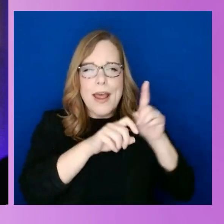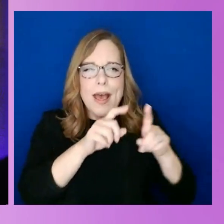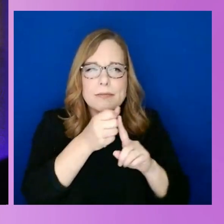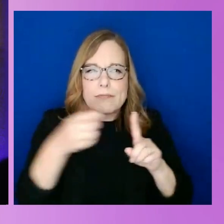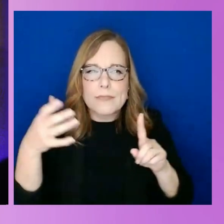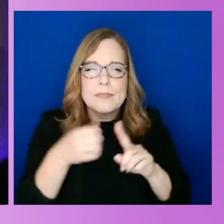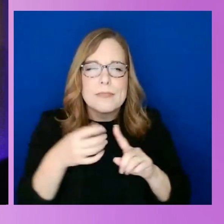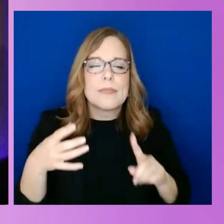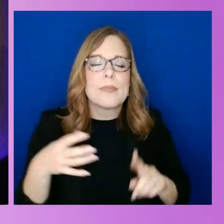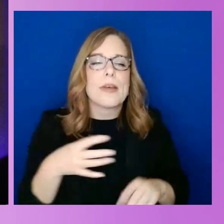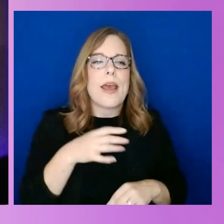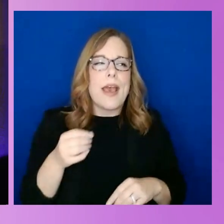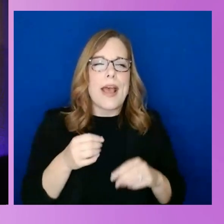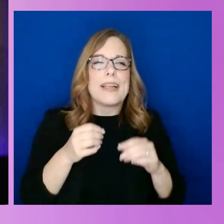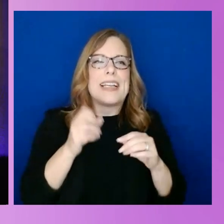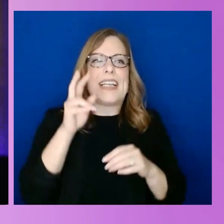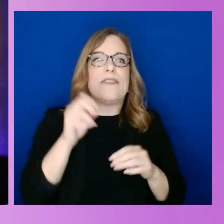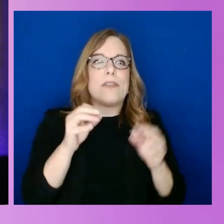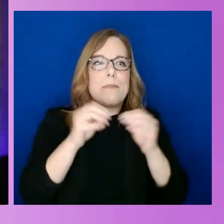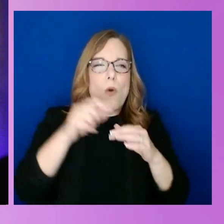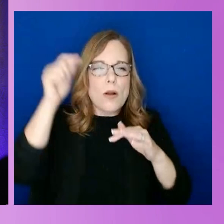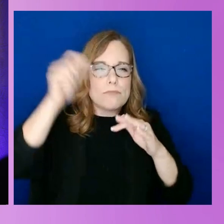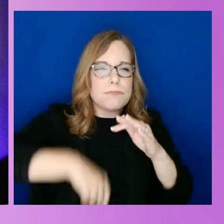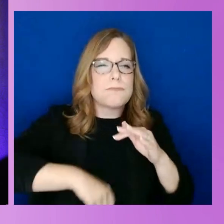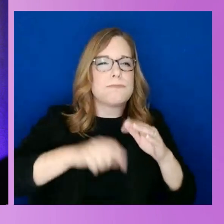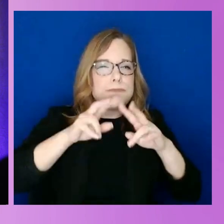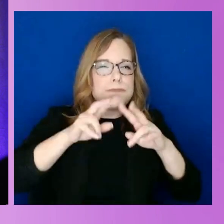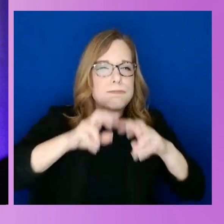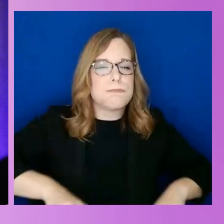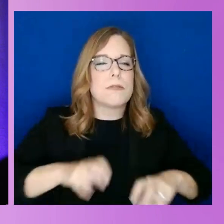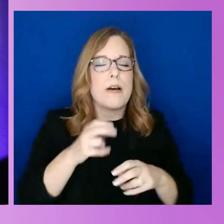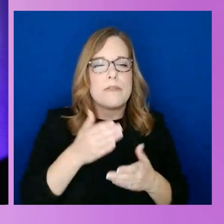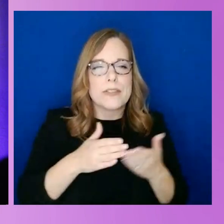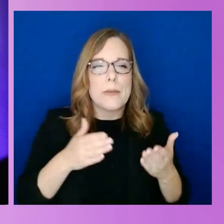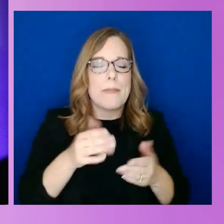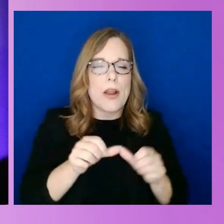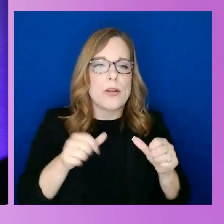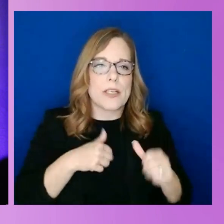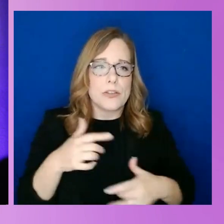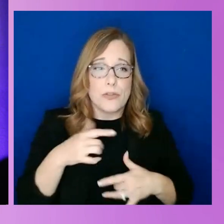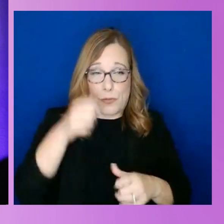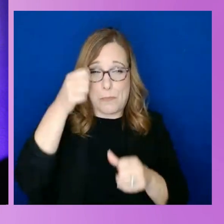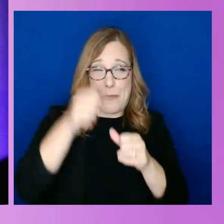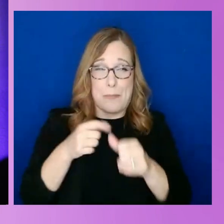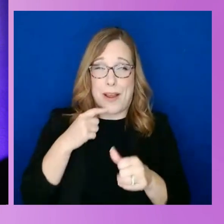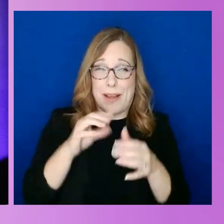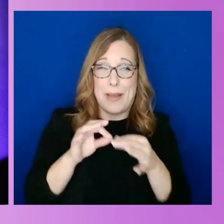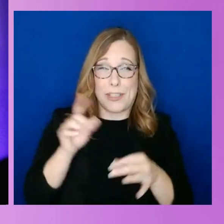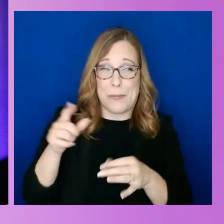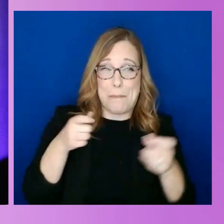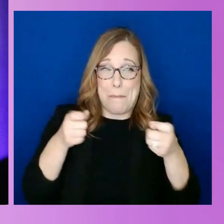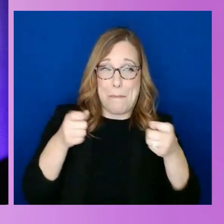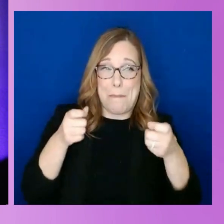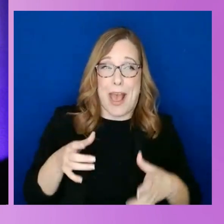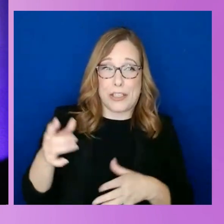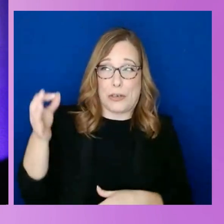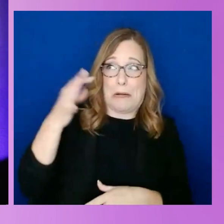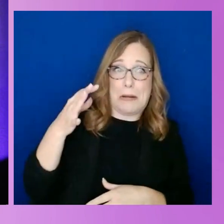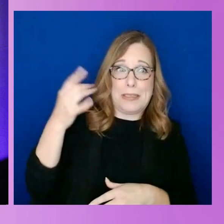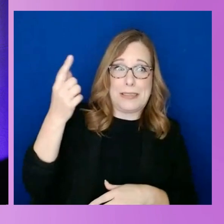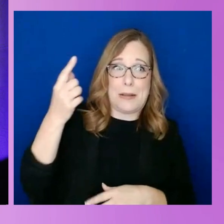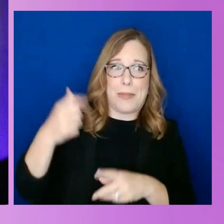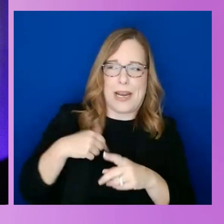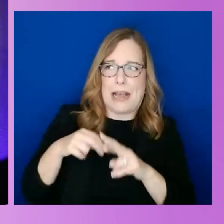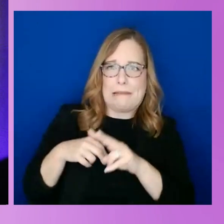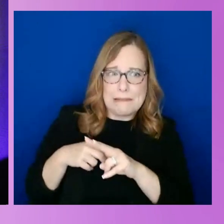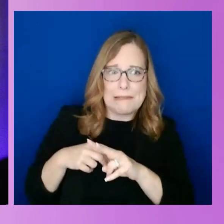Remember earlier, I mentioned a well-meaning bit of constructive criticism from my manager? Well, I'll ask Copilot to help me understand and